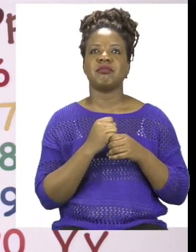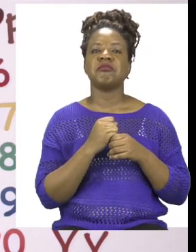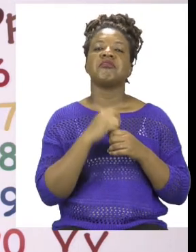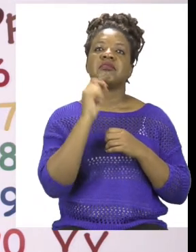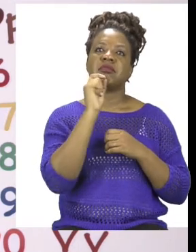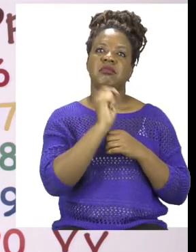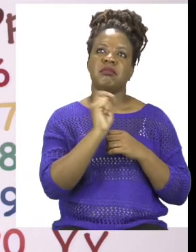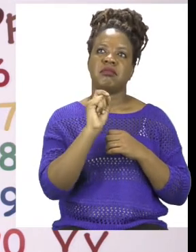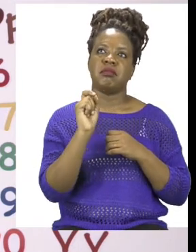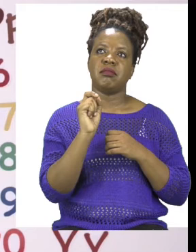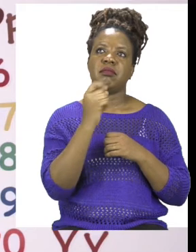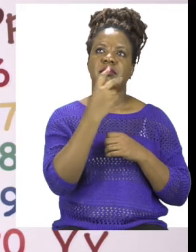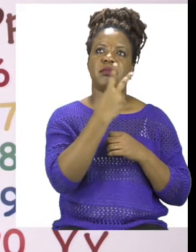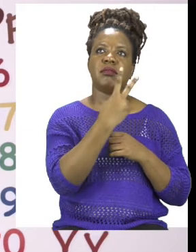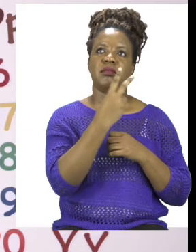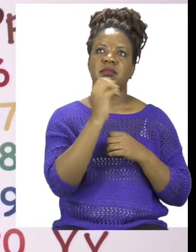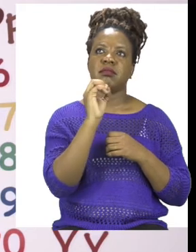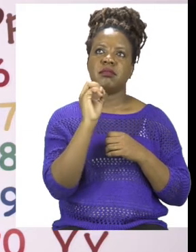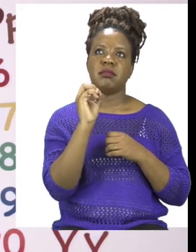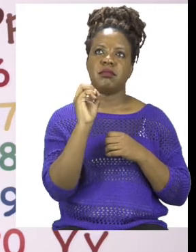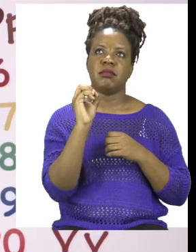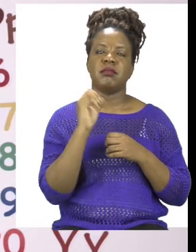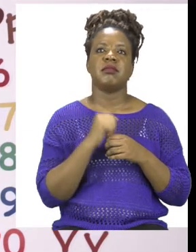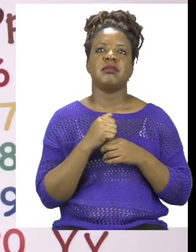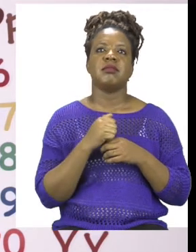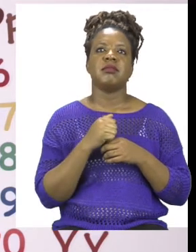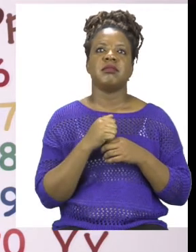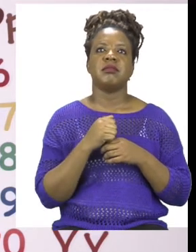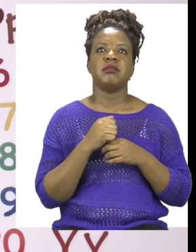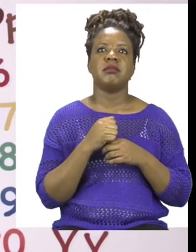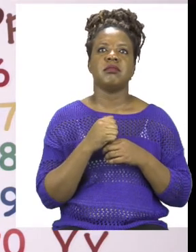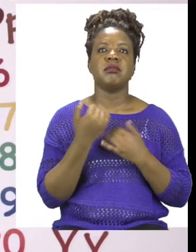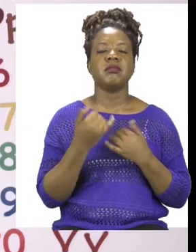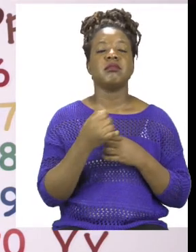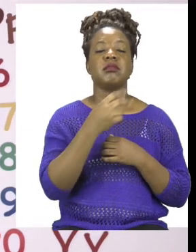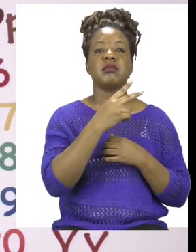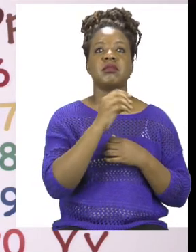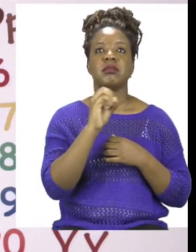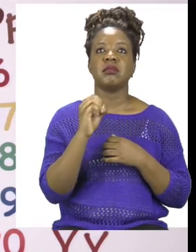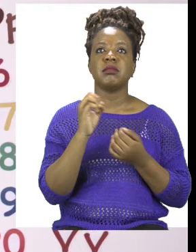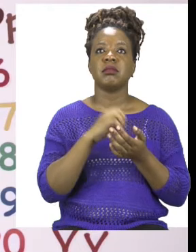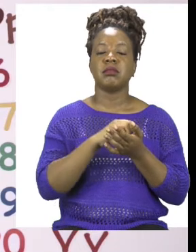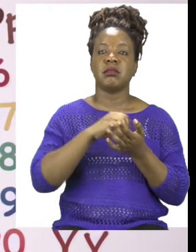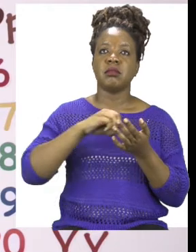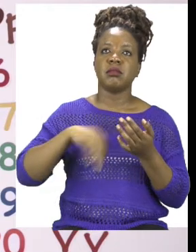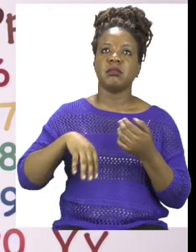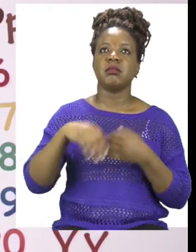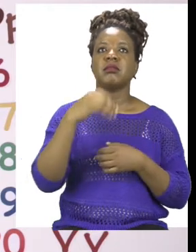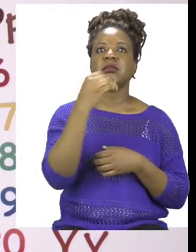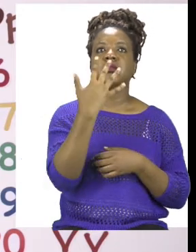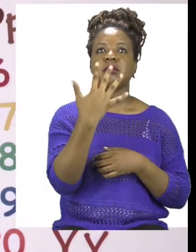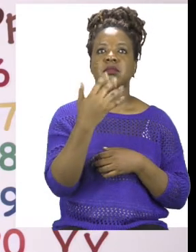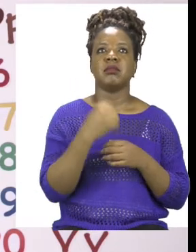the number 20. And now we say 20 minus 5.